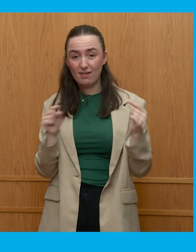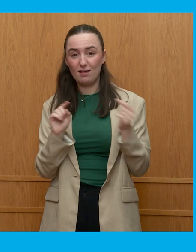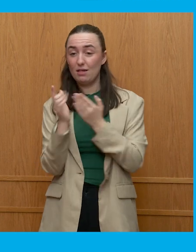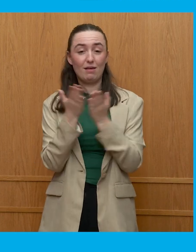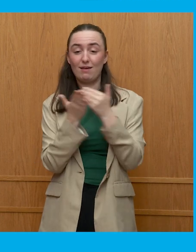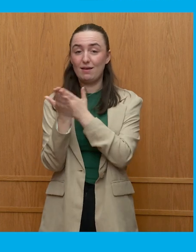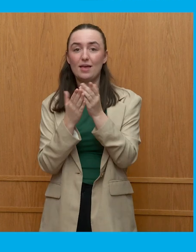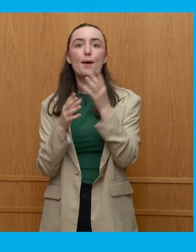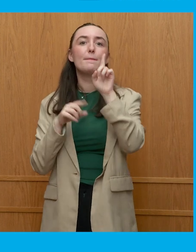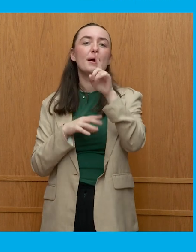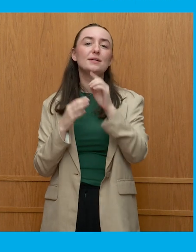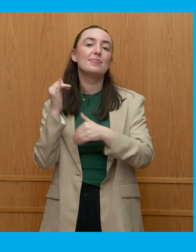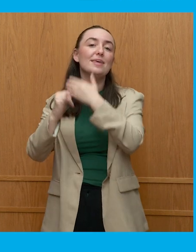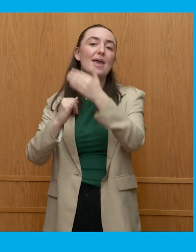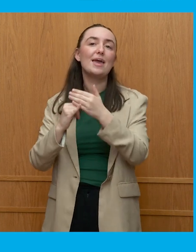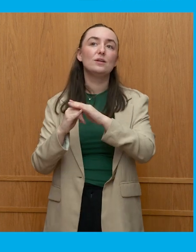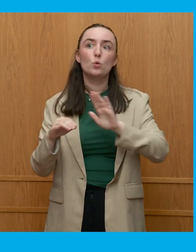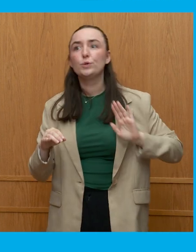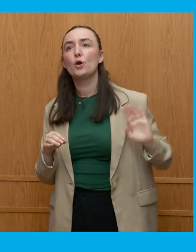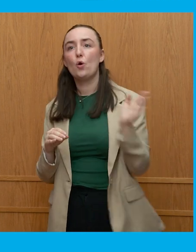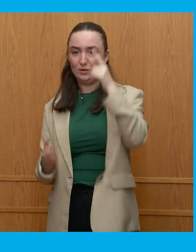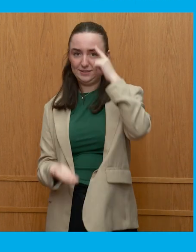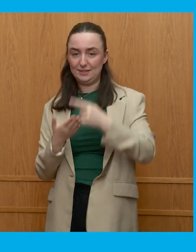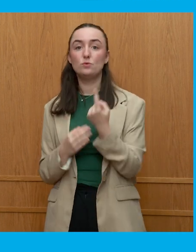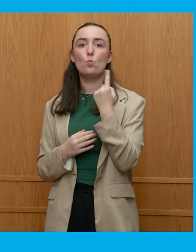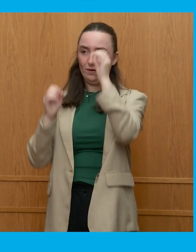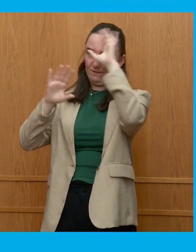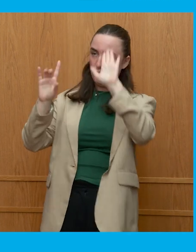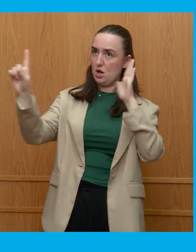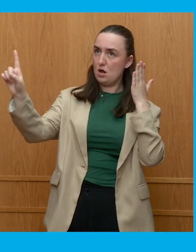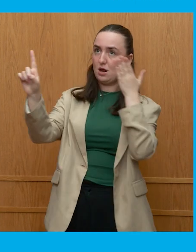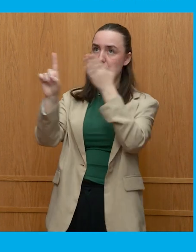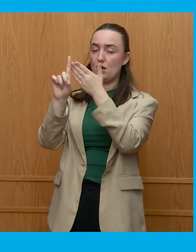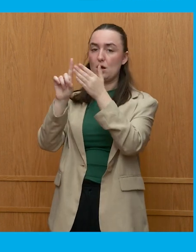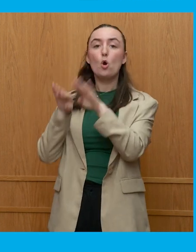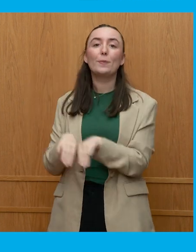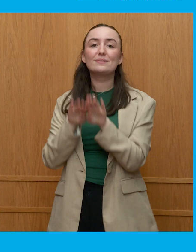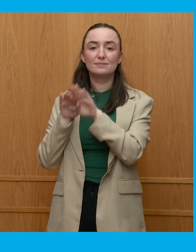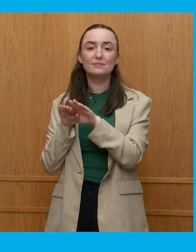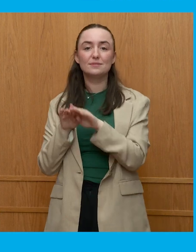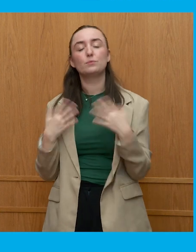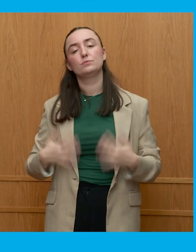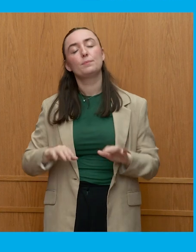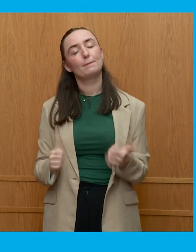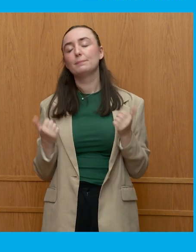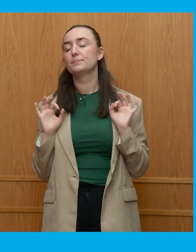same vision, which was so important to arrive to a fantastic, good finishing.